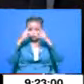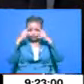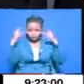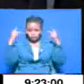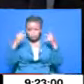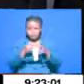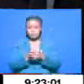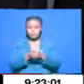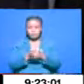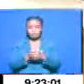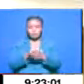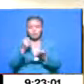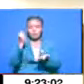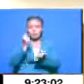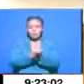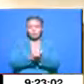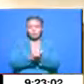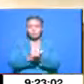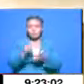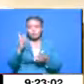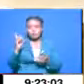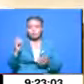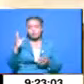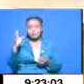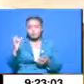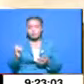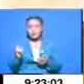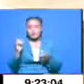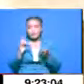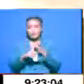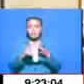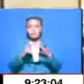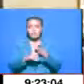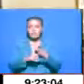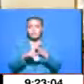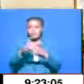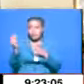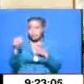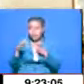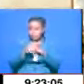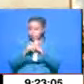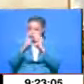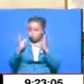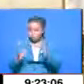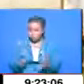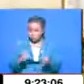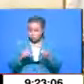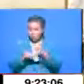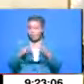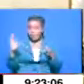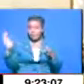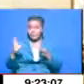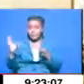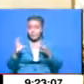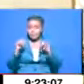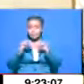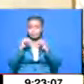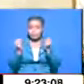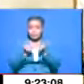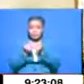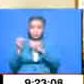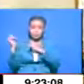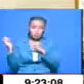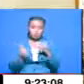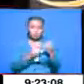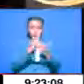Office of the Director of Public Prosecutions, in collaboration with the criminal justice actors and civil society organizations, introduced stringent guidelines that